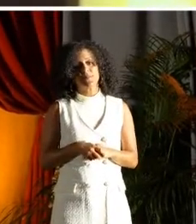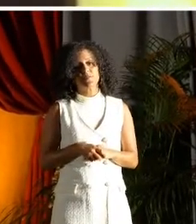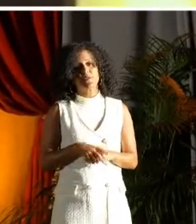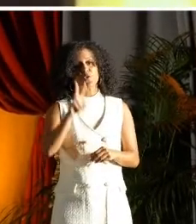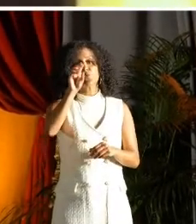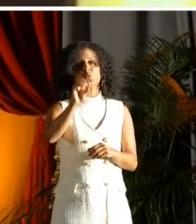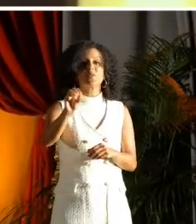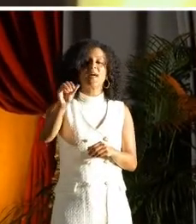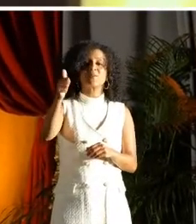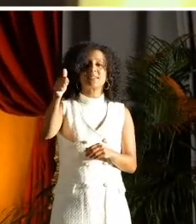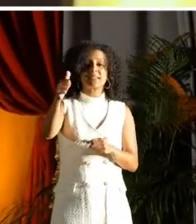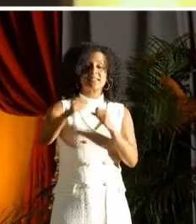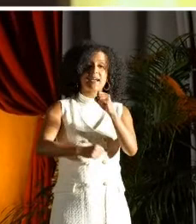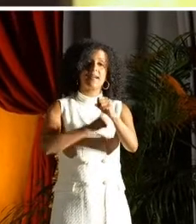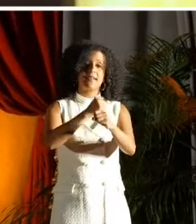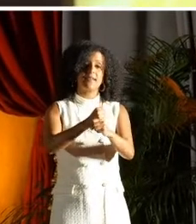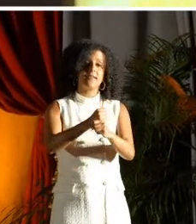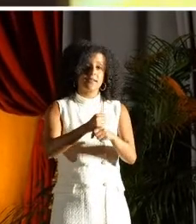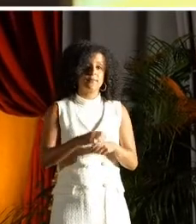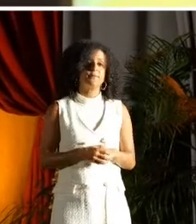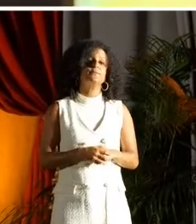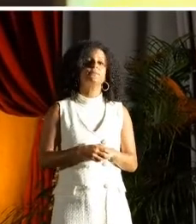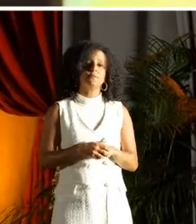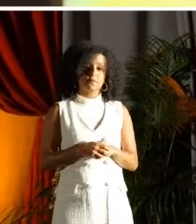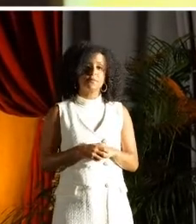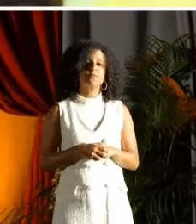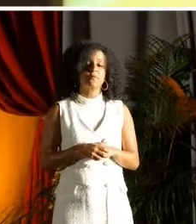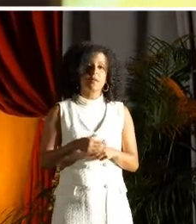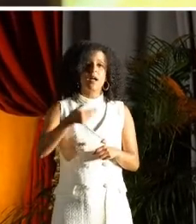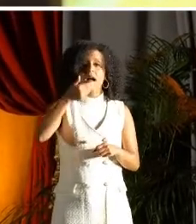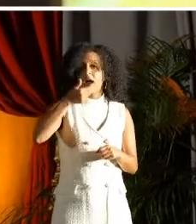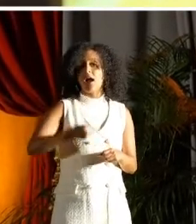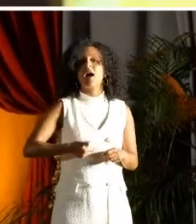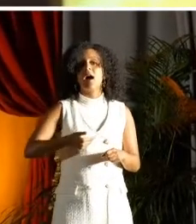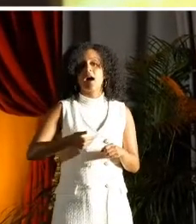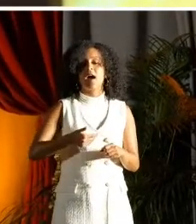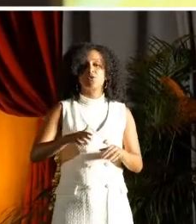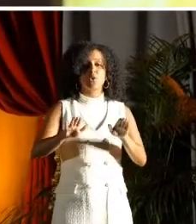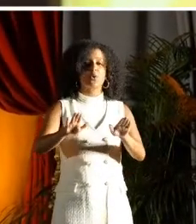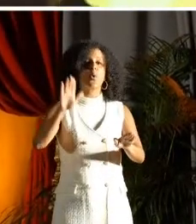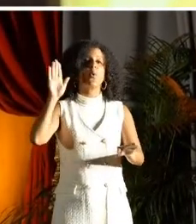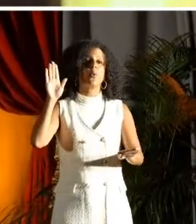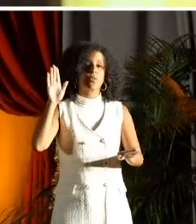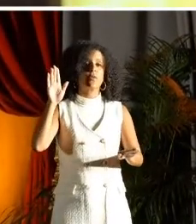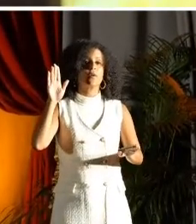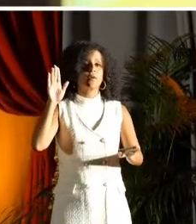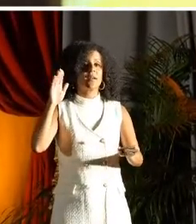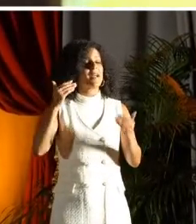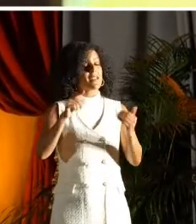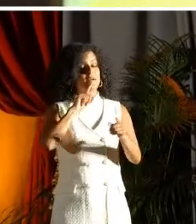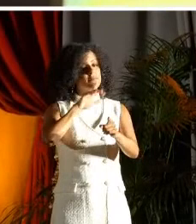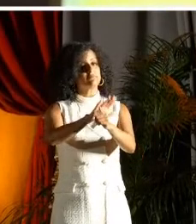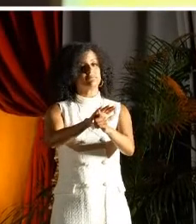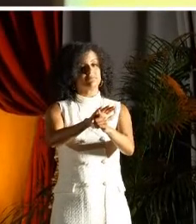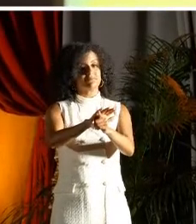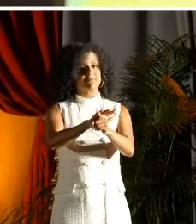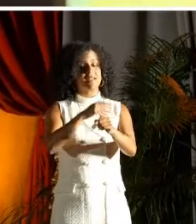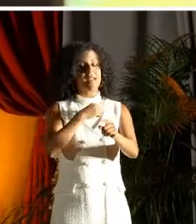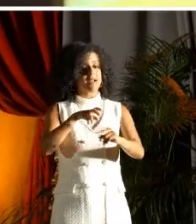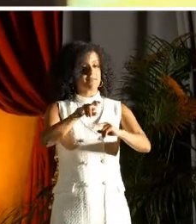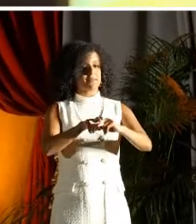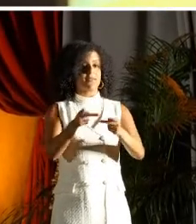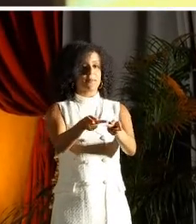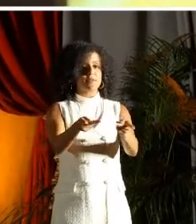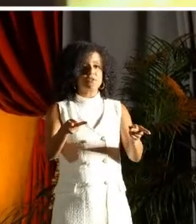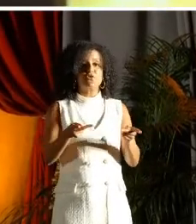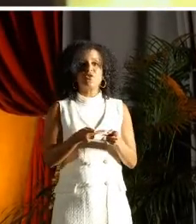In 2010, I took an oath. And now I sit in the seat